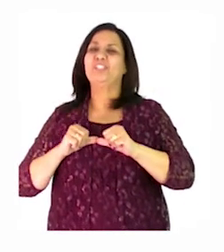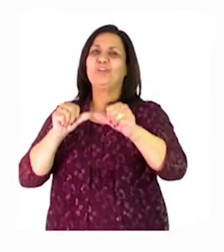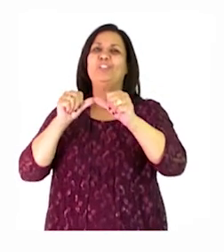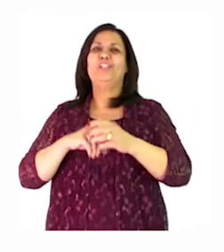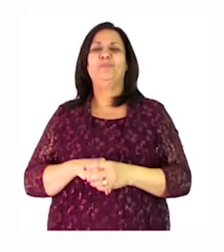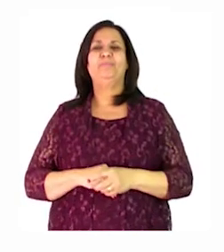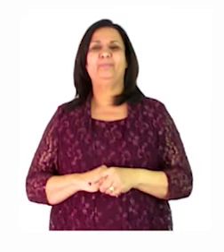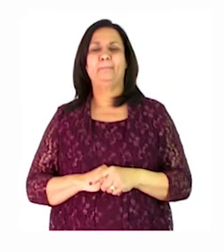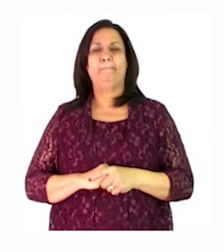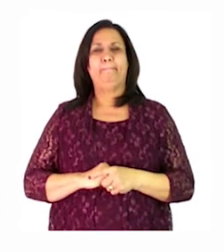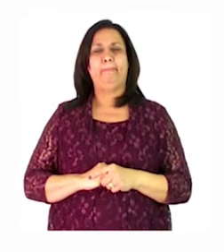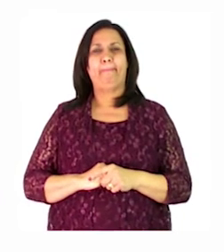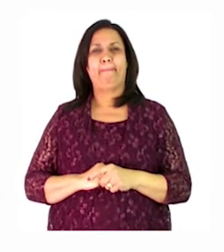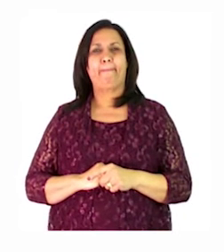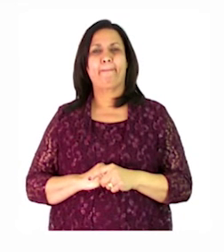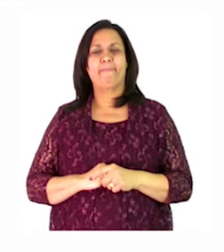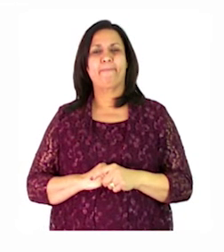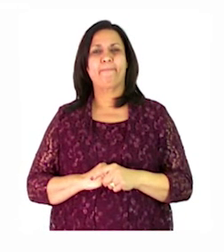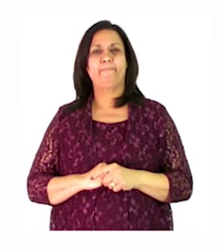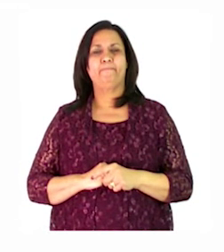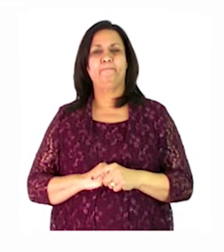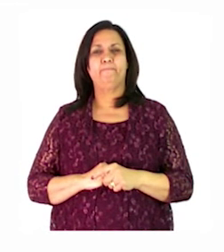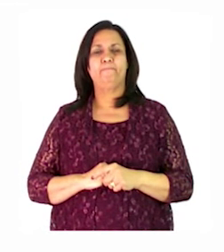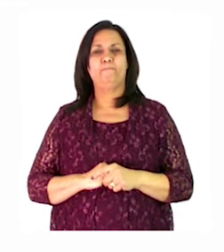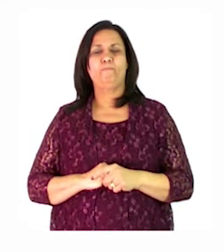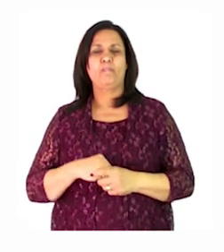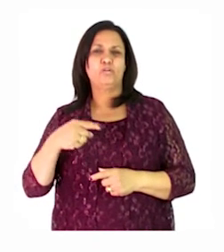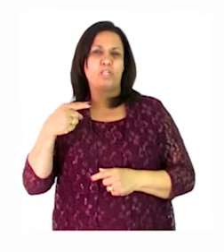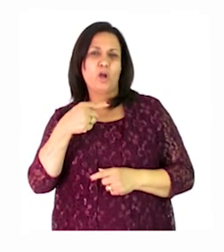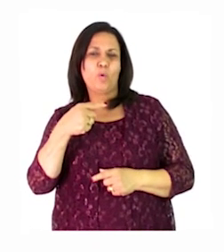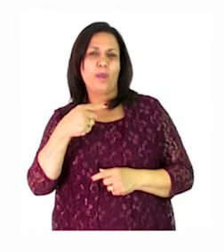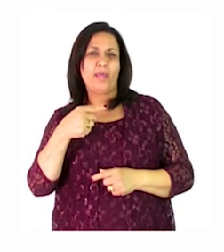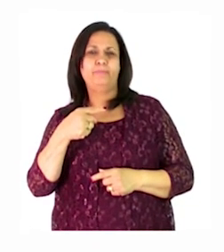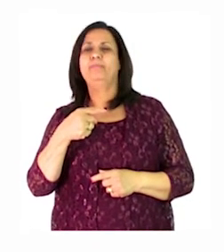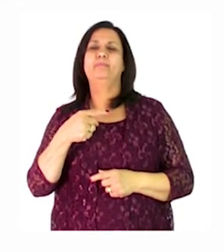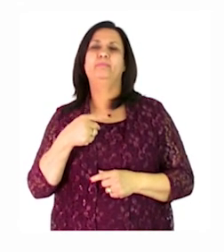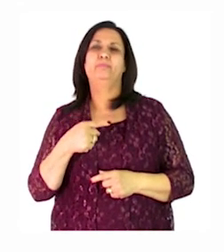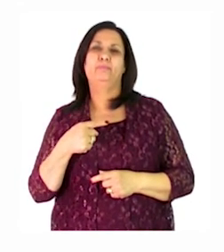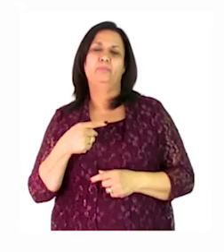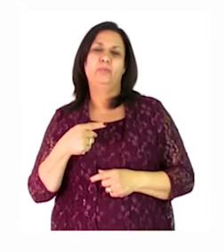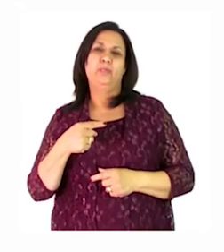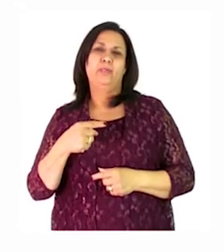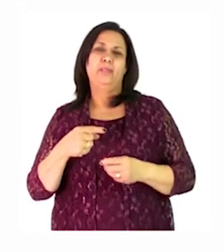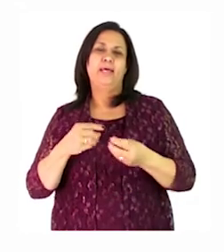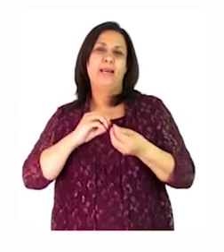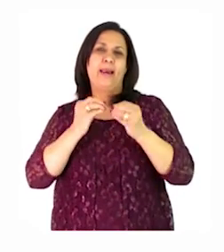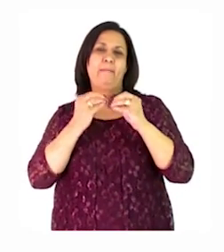the sums, taking away subtraction using the number